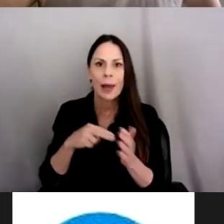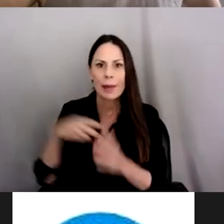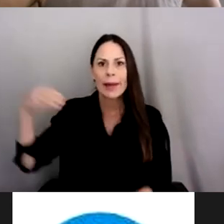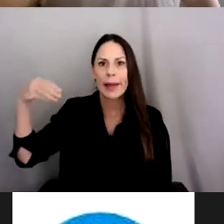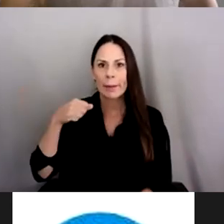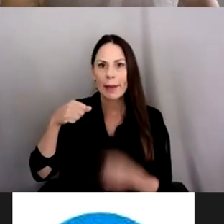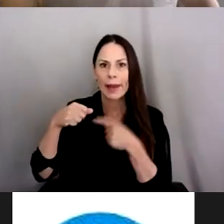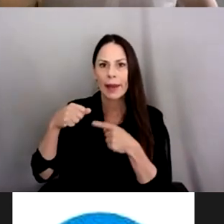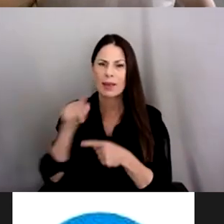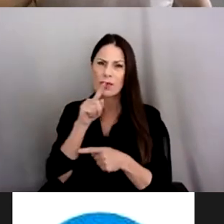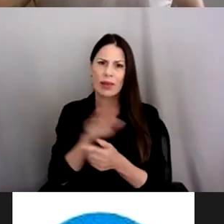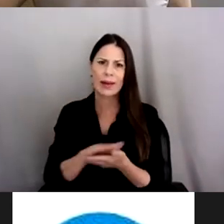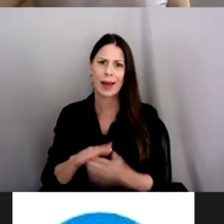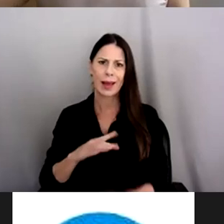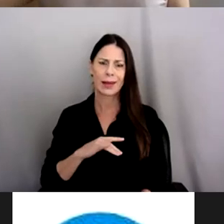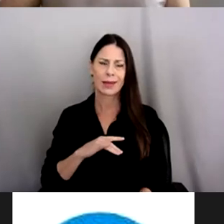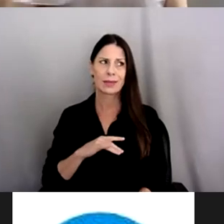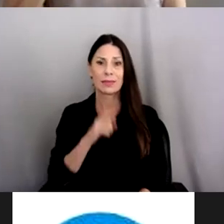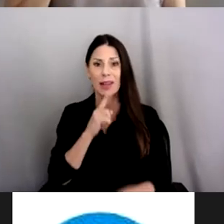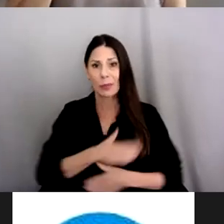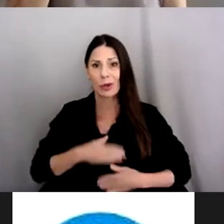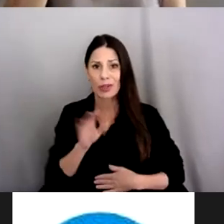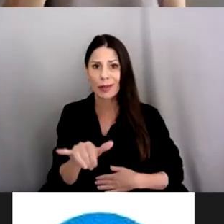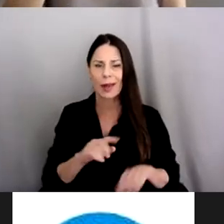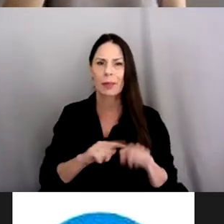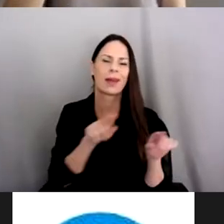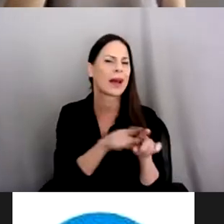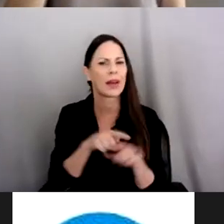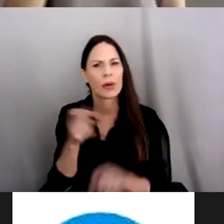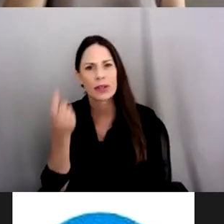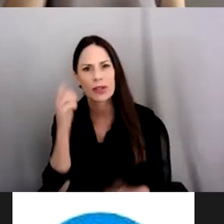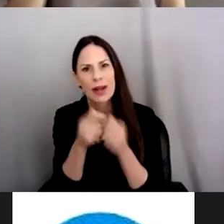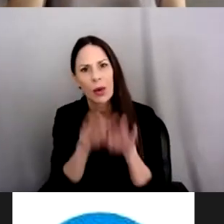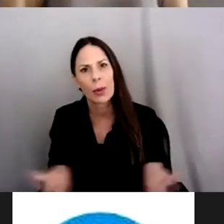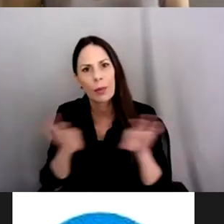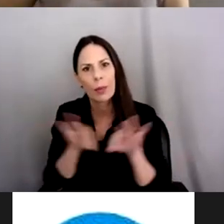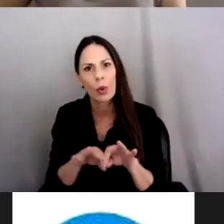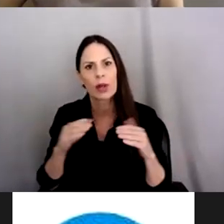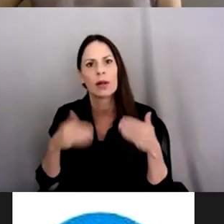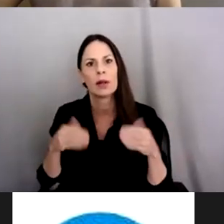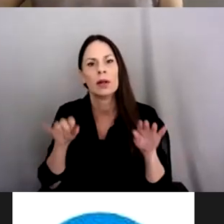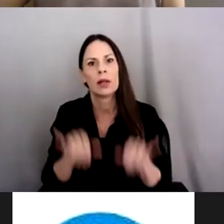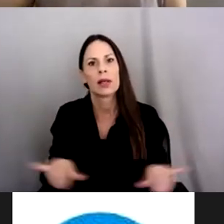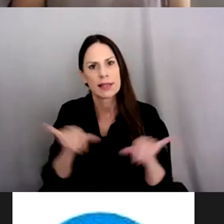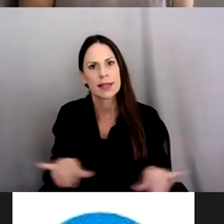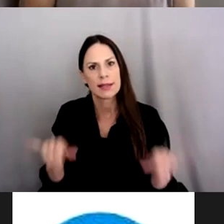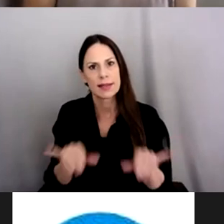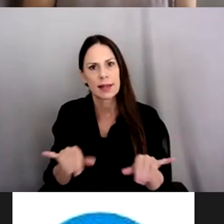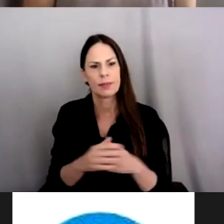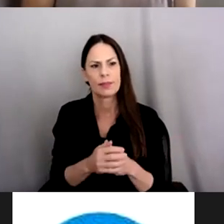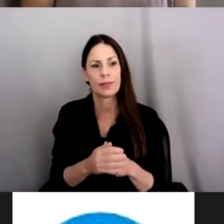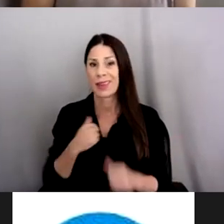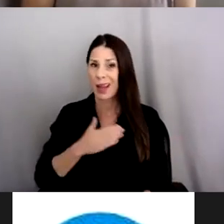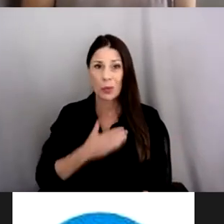really appreciate that. But I also understand how important consistency is. And I'm willing to